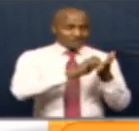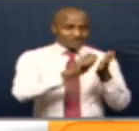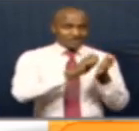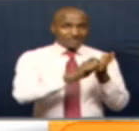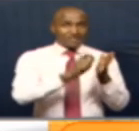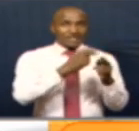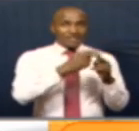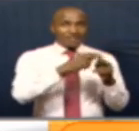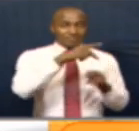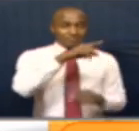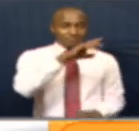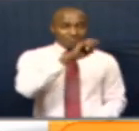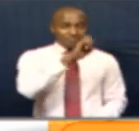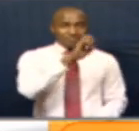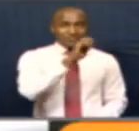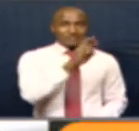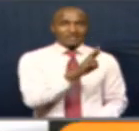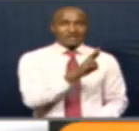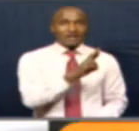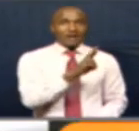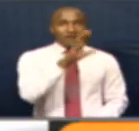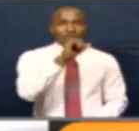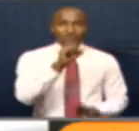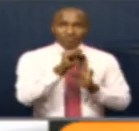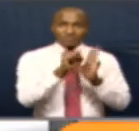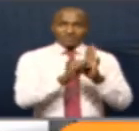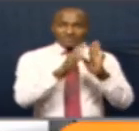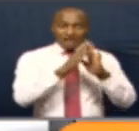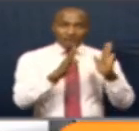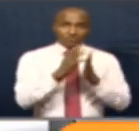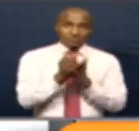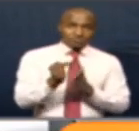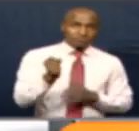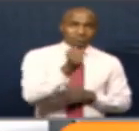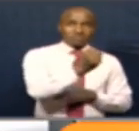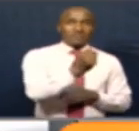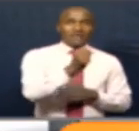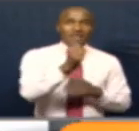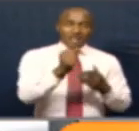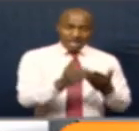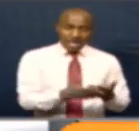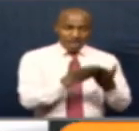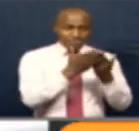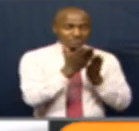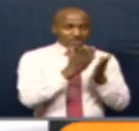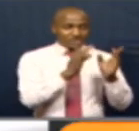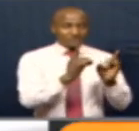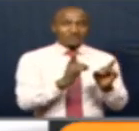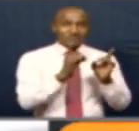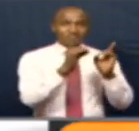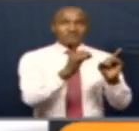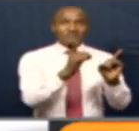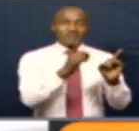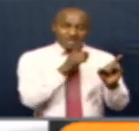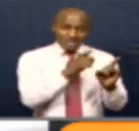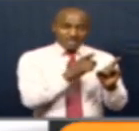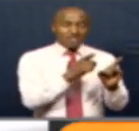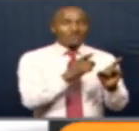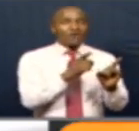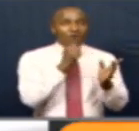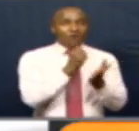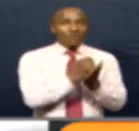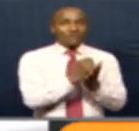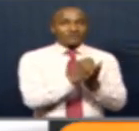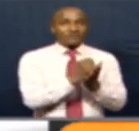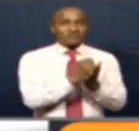Peter Karioki, who was seconded from State House to help streamline service delivery. And we must say at this point that he has only been in office